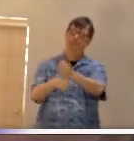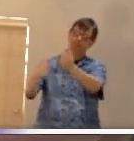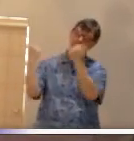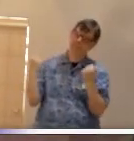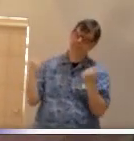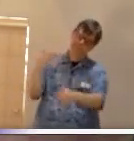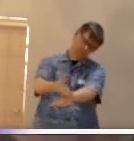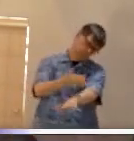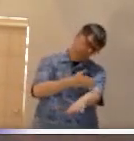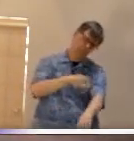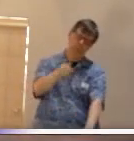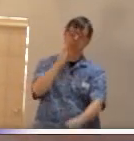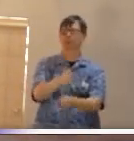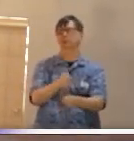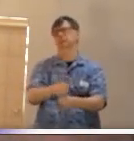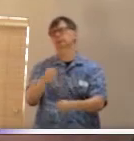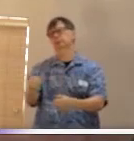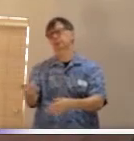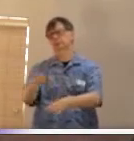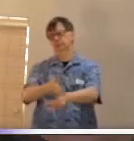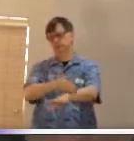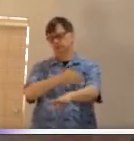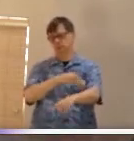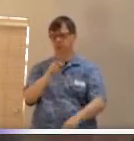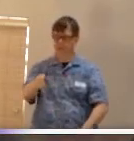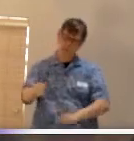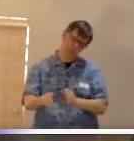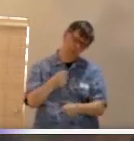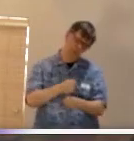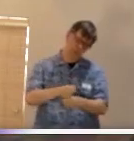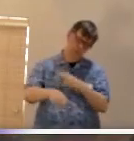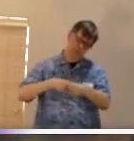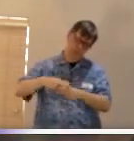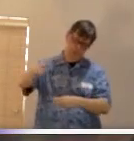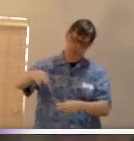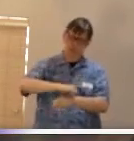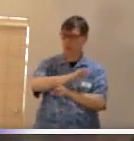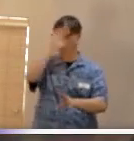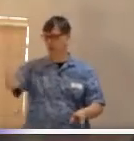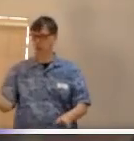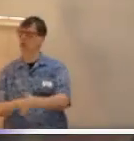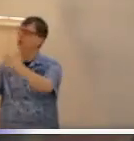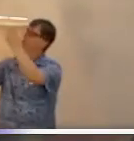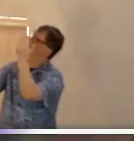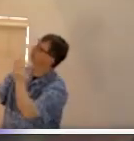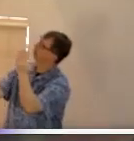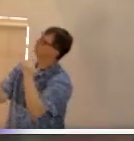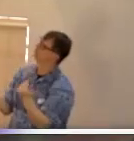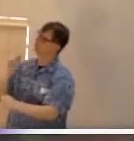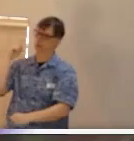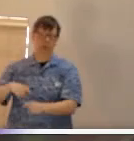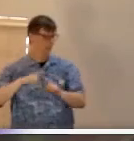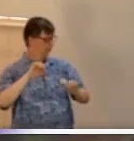pattern. Your job has an energy pattern. The people you work with have an energy pattern. And they're all coming. It's like tuning